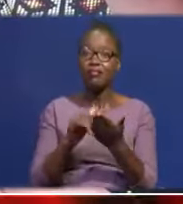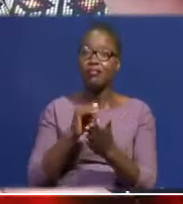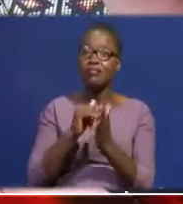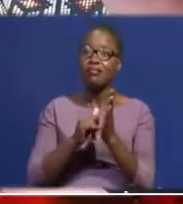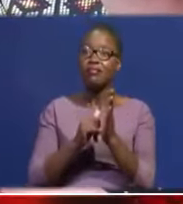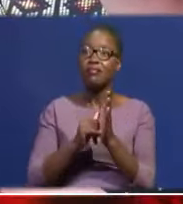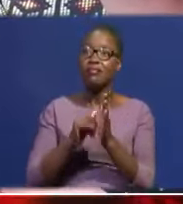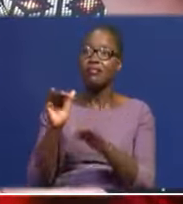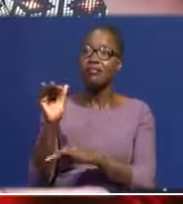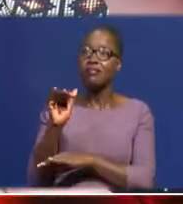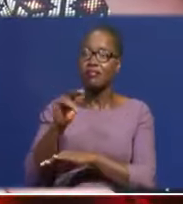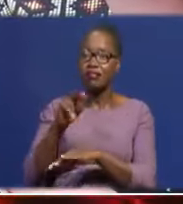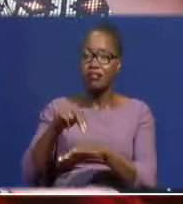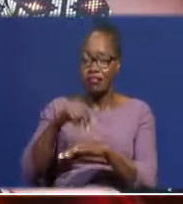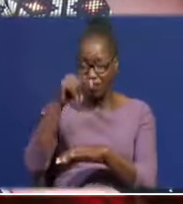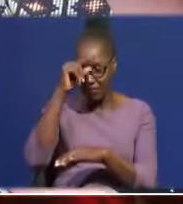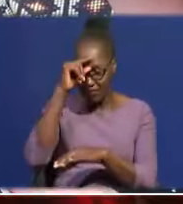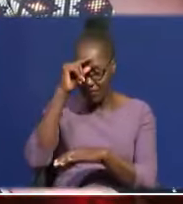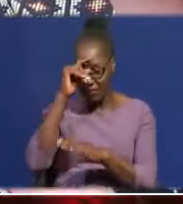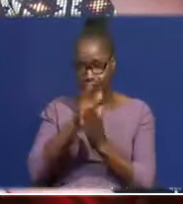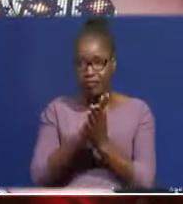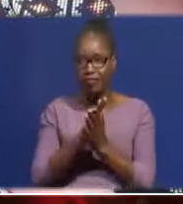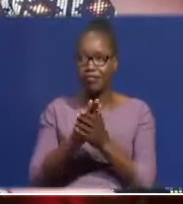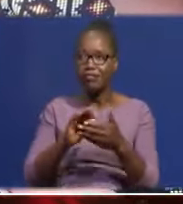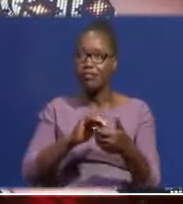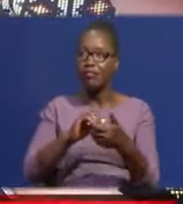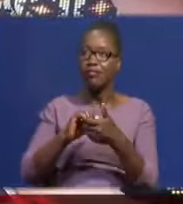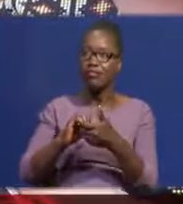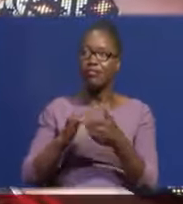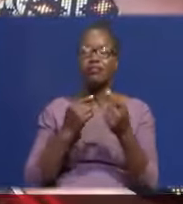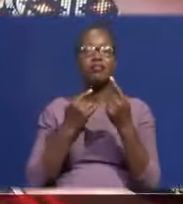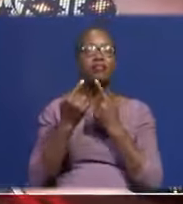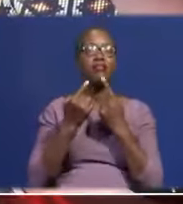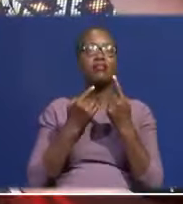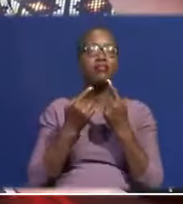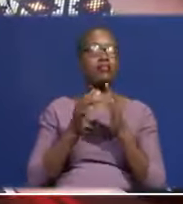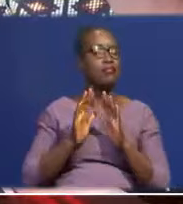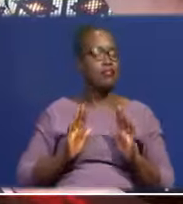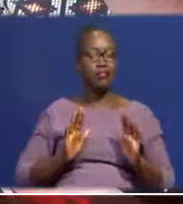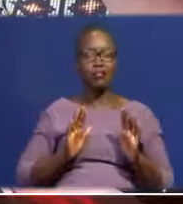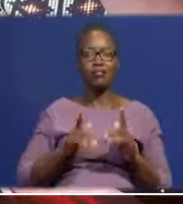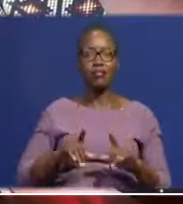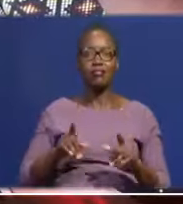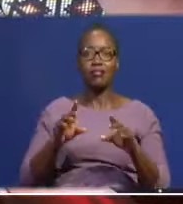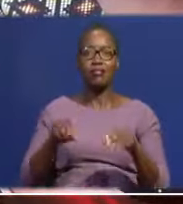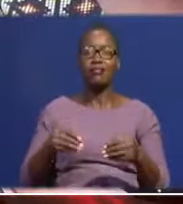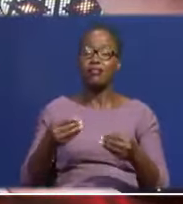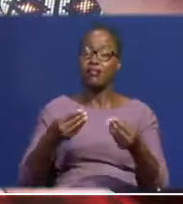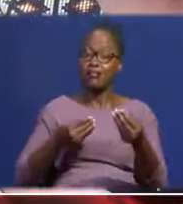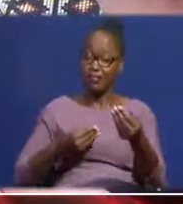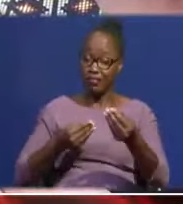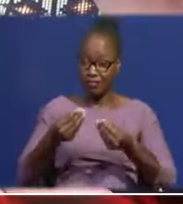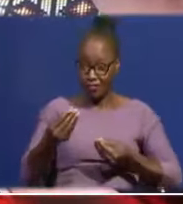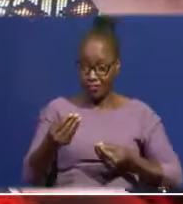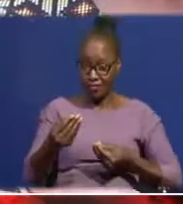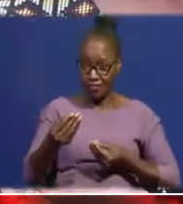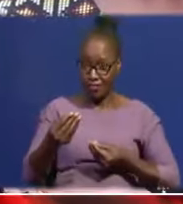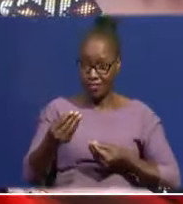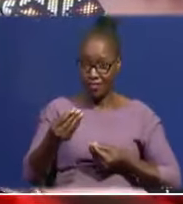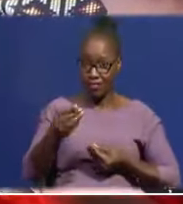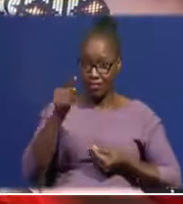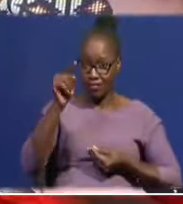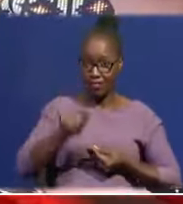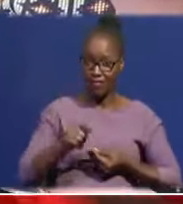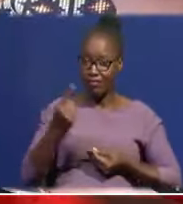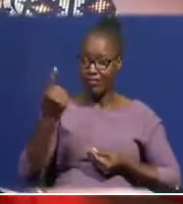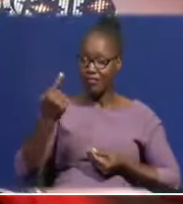request the national government and us is just to engage on talks, yeah, and let there be give and take. You know, it cannot just go